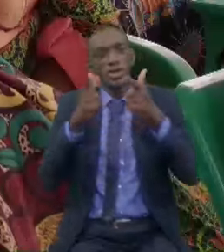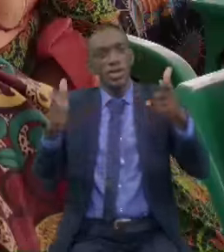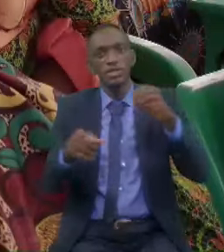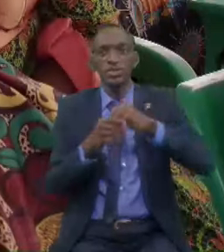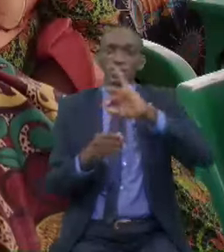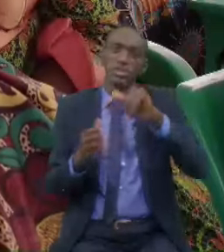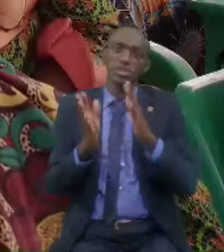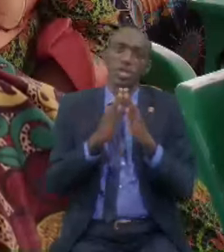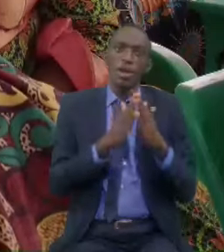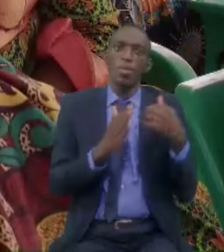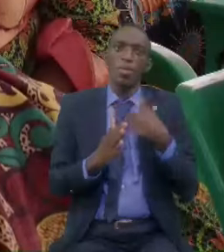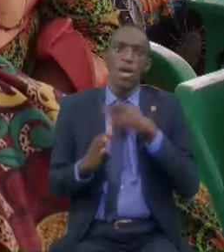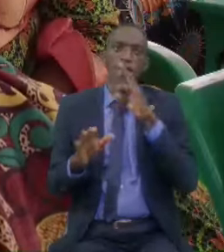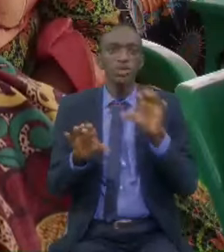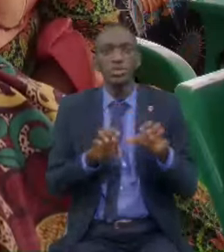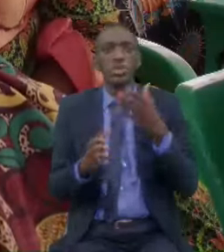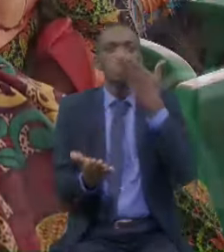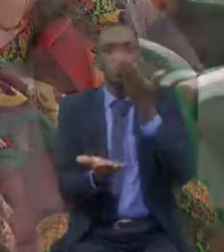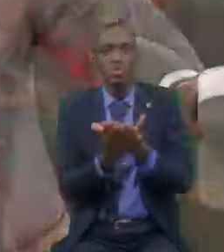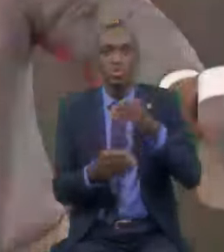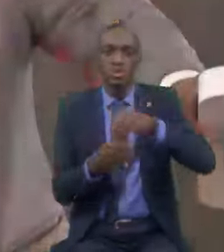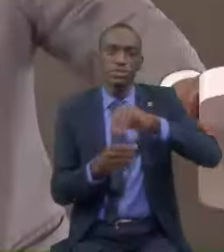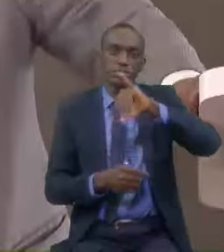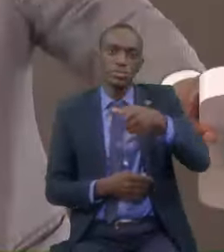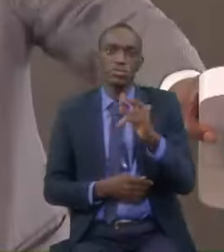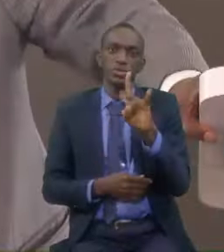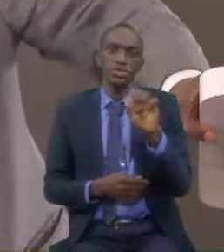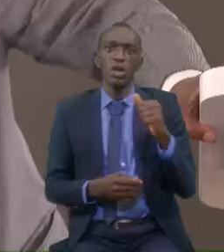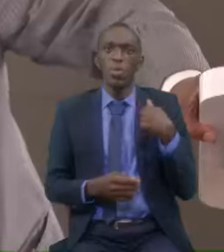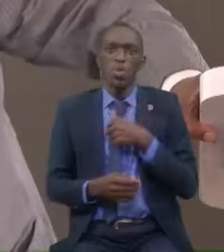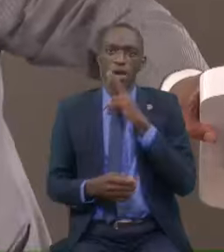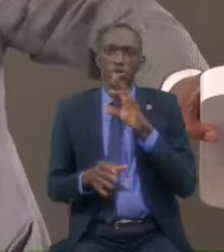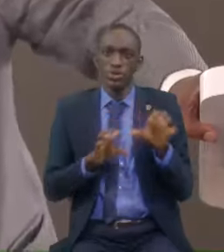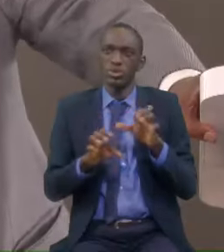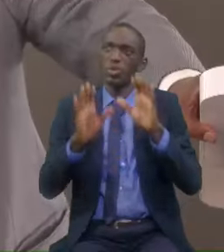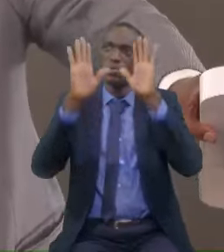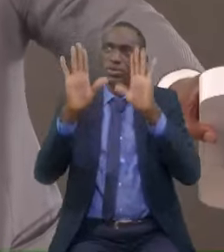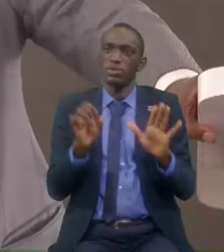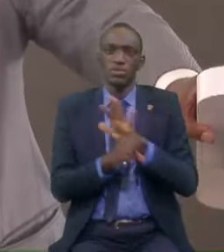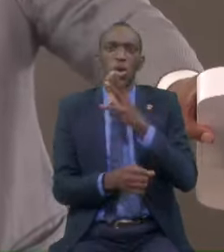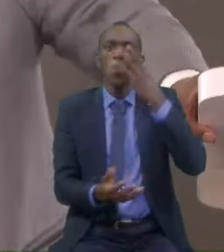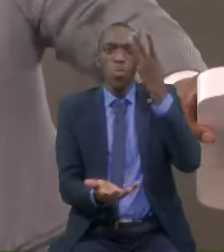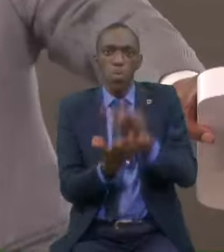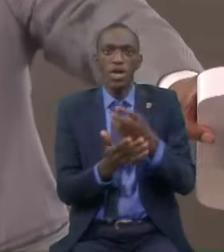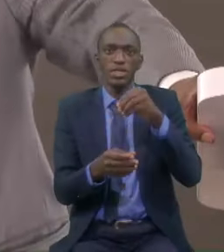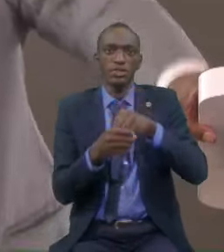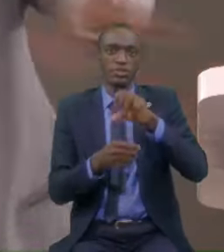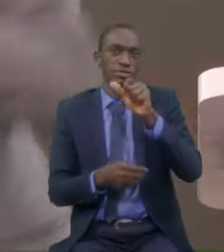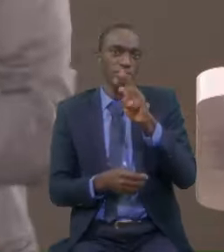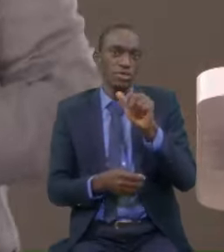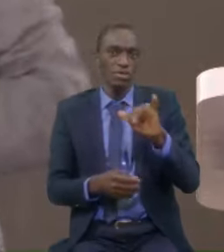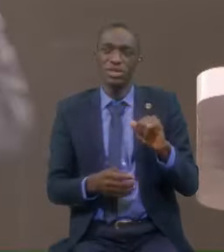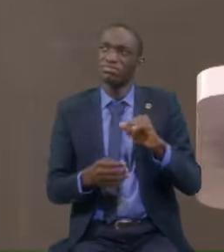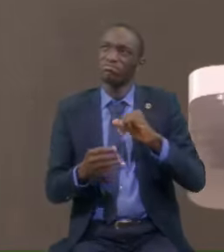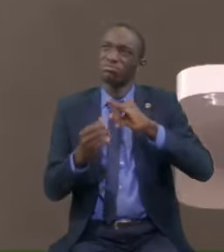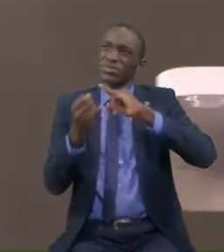marvelously well in Samaria. Uttermost part of the earth, Gentile world, no. You